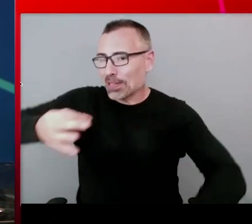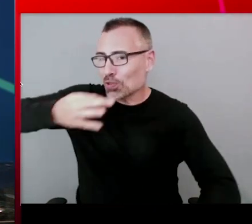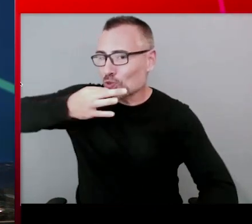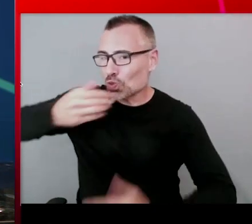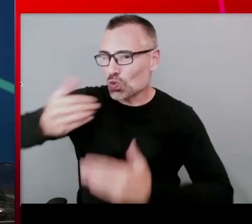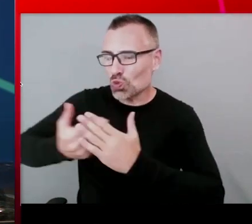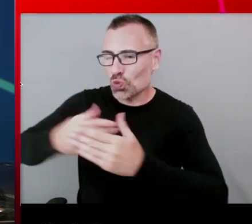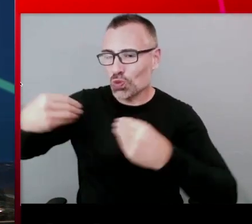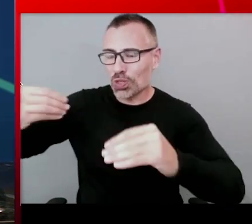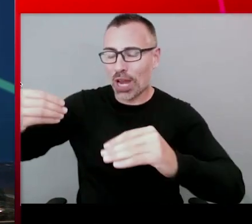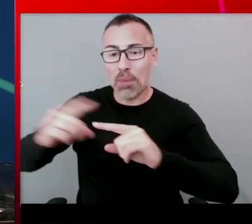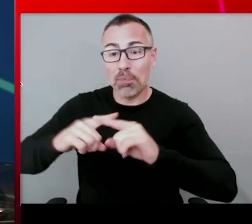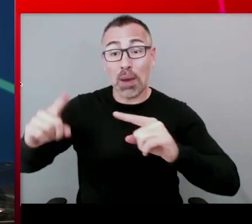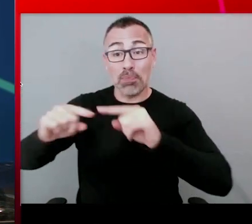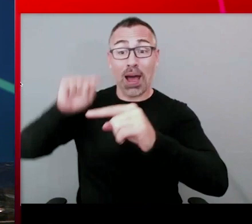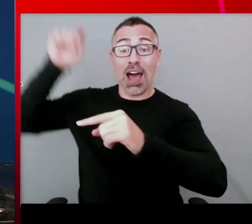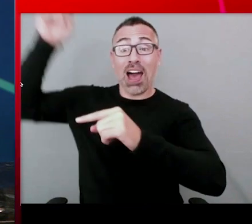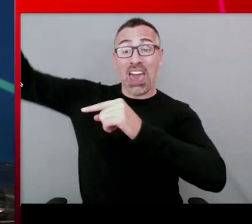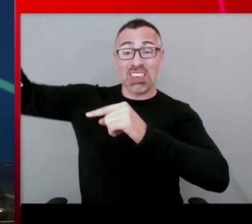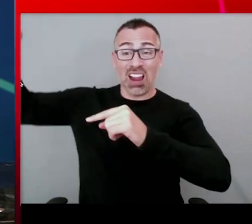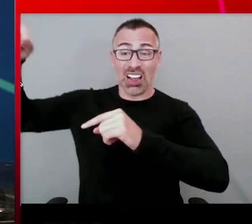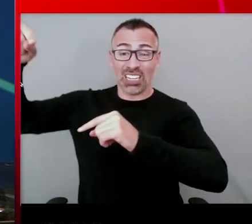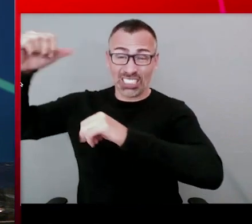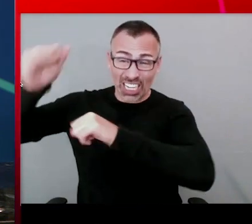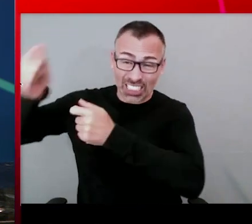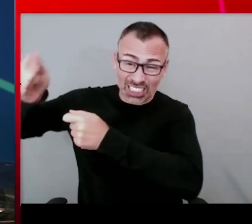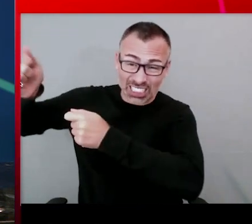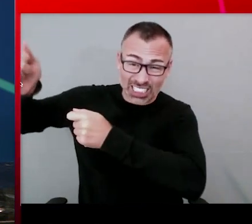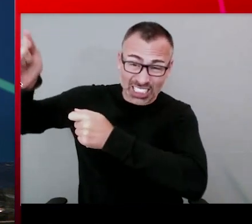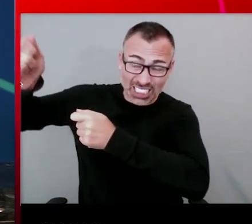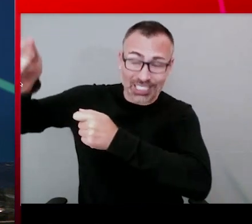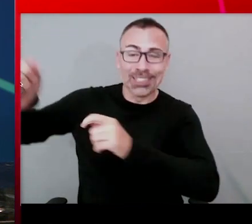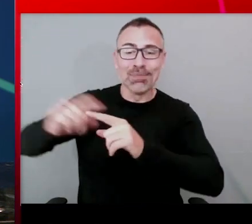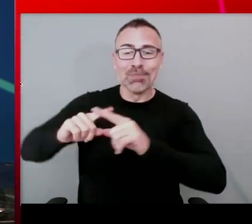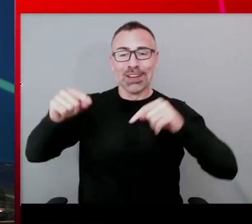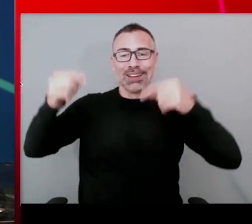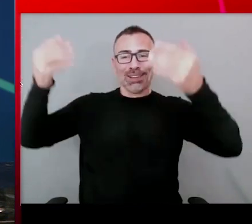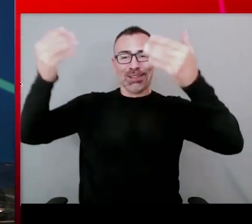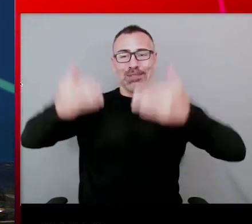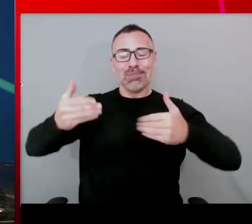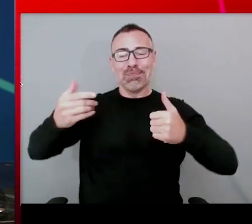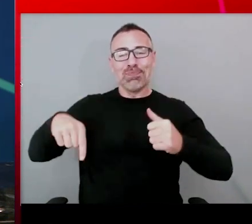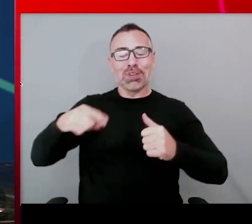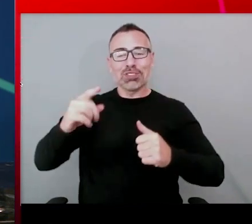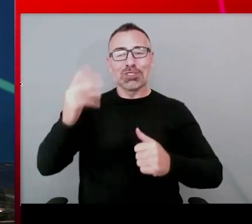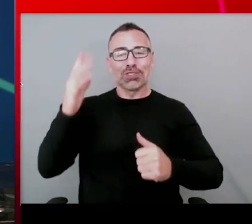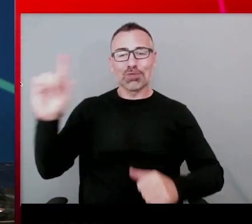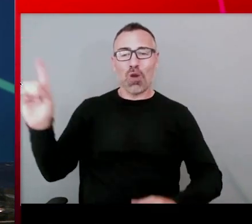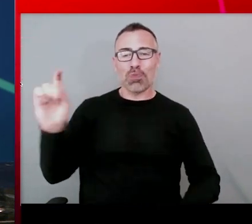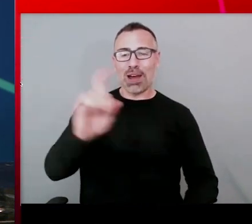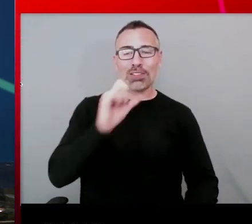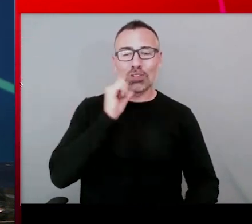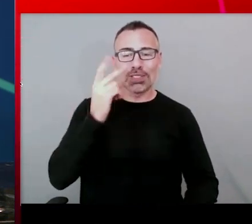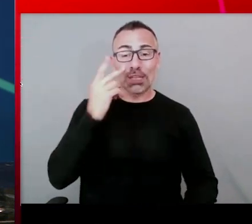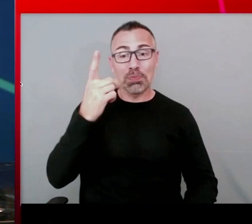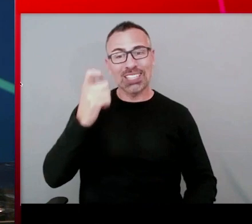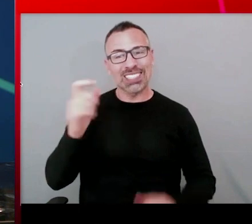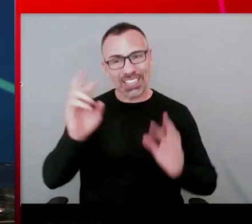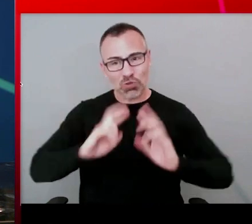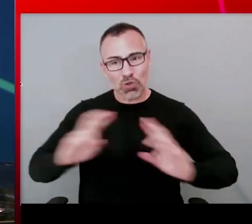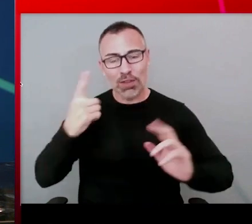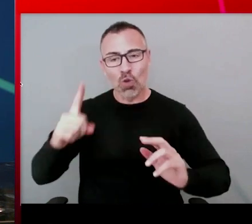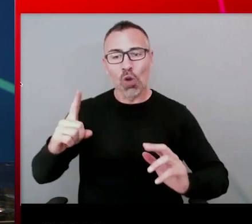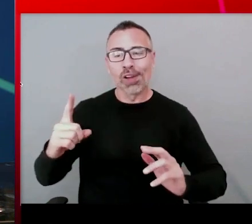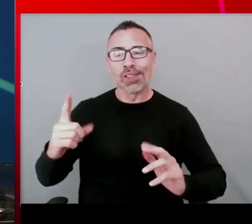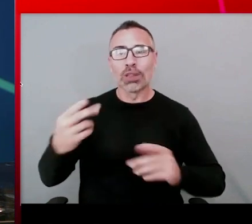ready for its what do they call the openings? For prime time? Yeah, but the soft opening, right? Oh, You let a few